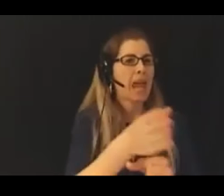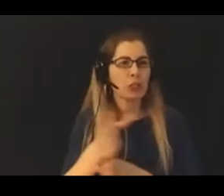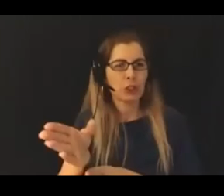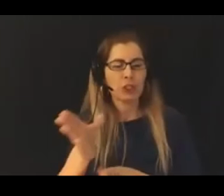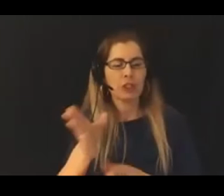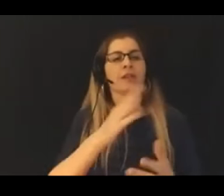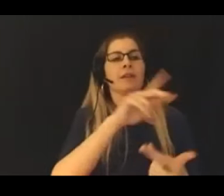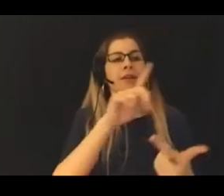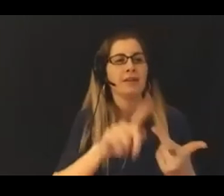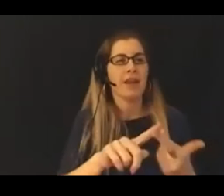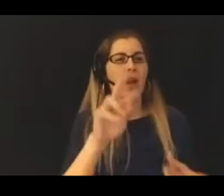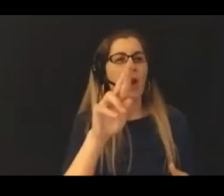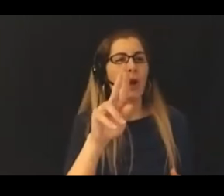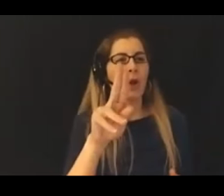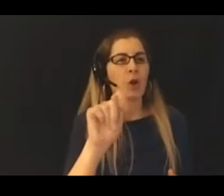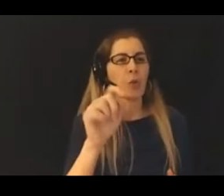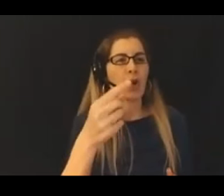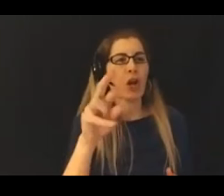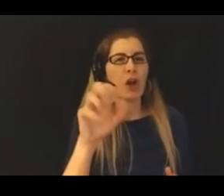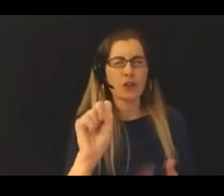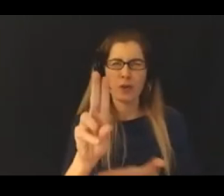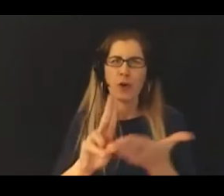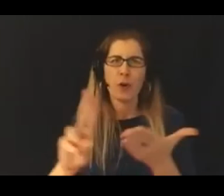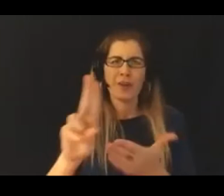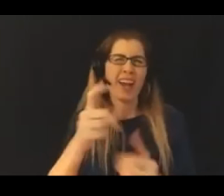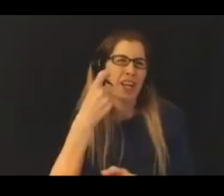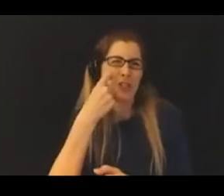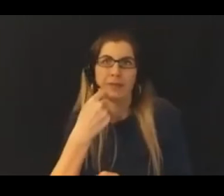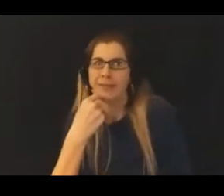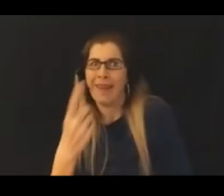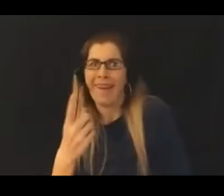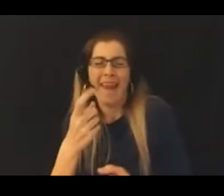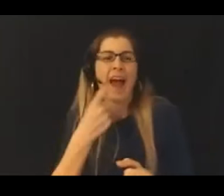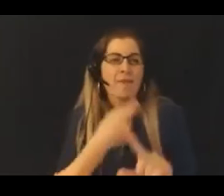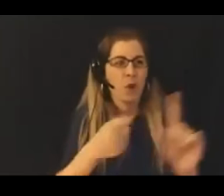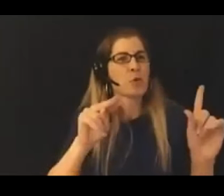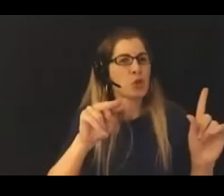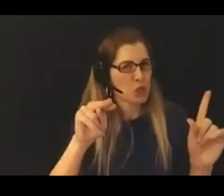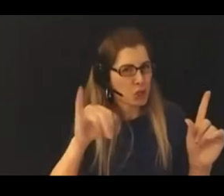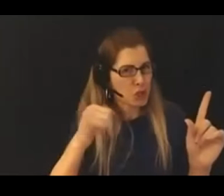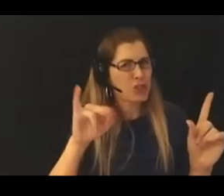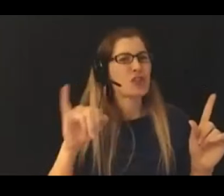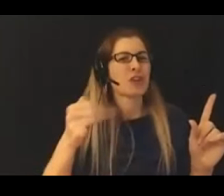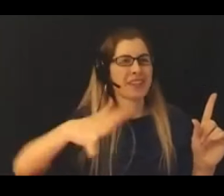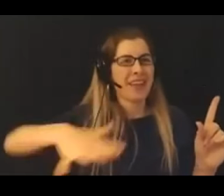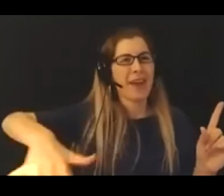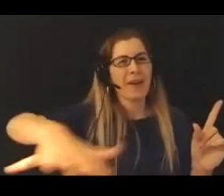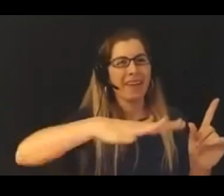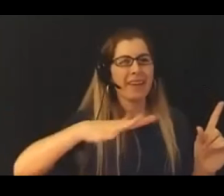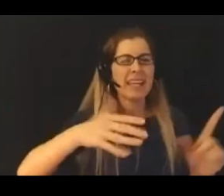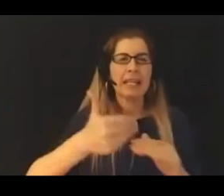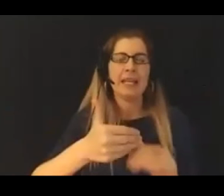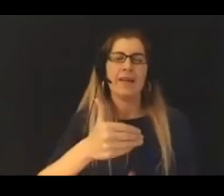to Rutgers University, which I was telling Portia before that I'm from New Jersey. I'm from the New Jersey area near